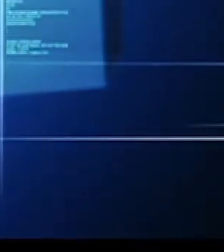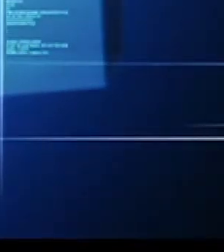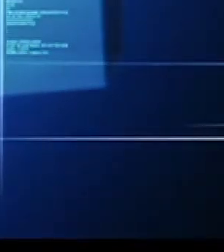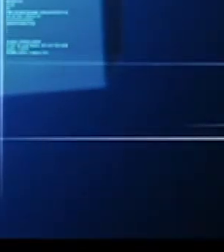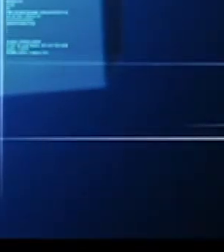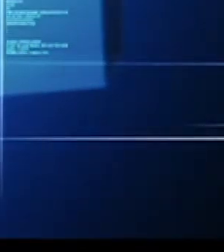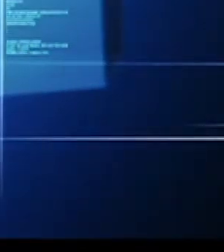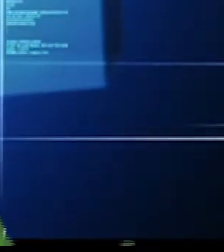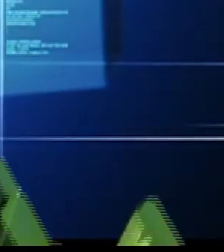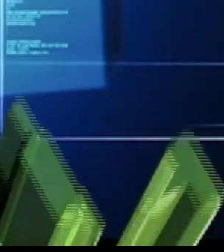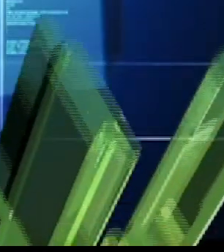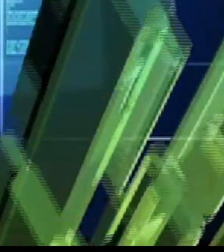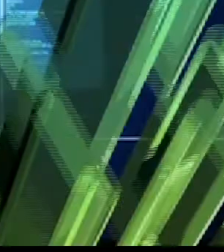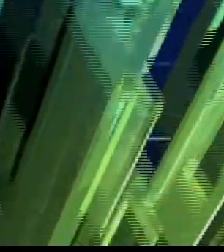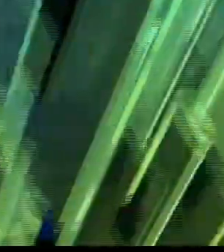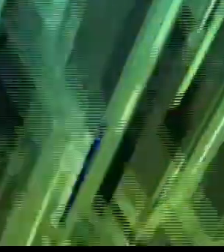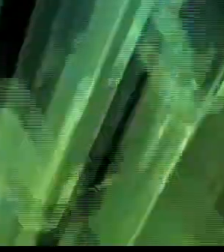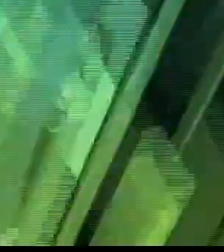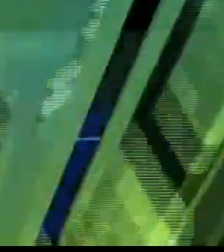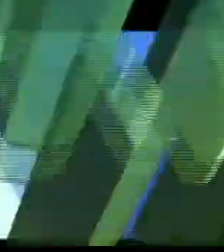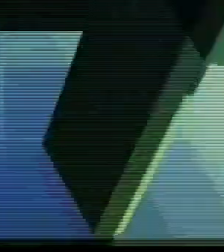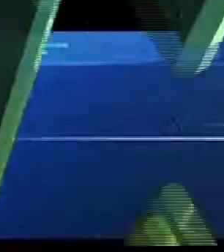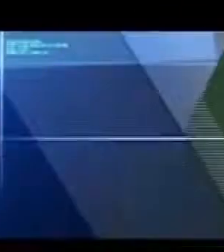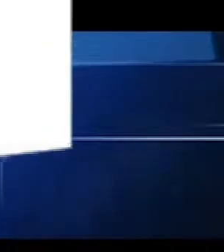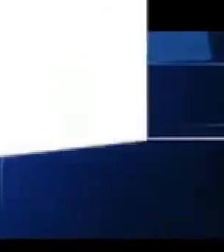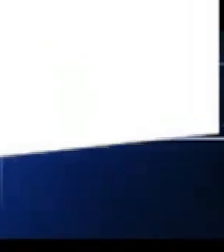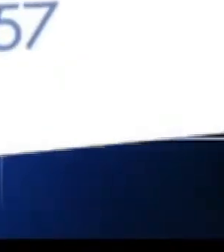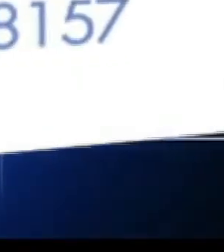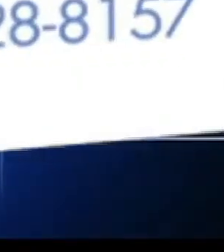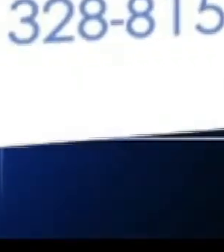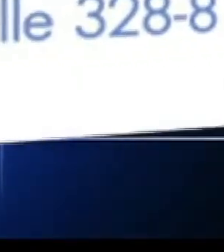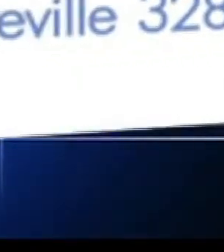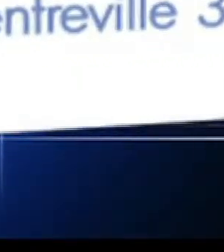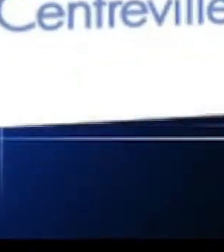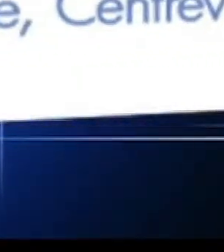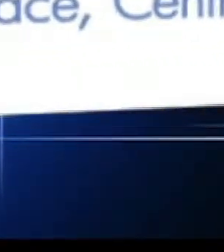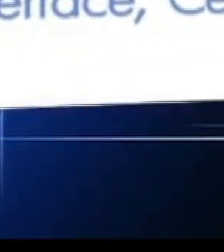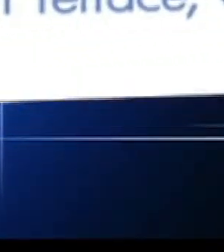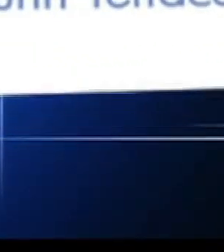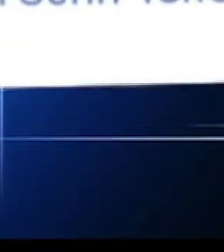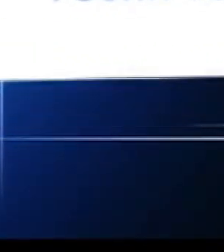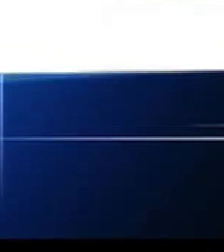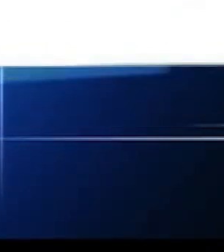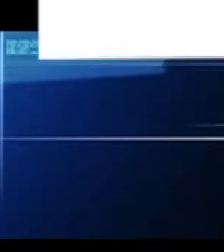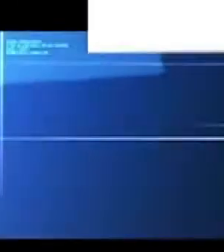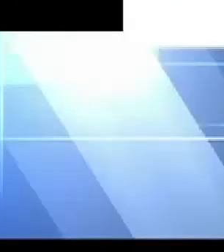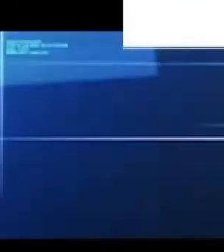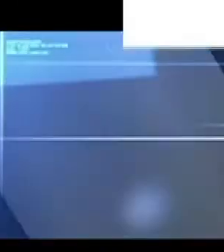This is ZNS Total Sports, brought to you by 4th Terrace Diagnostic Center.